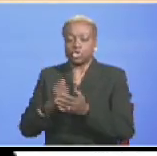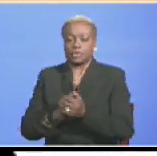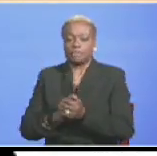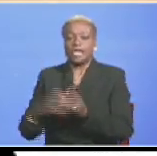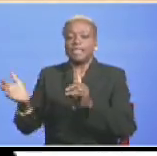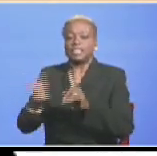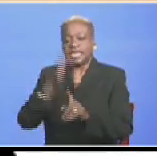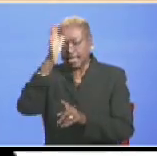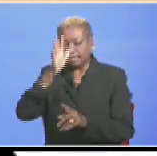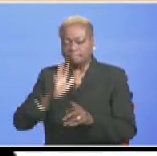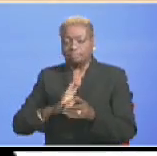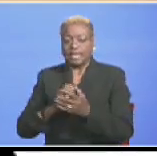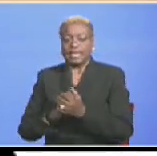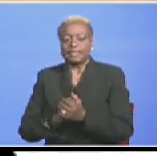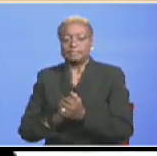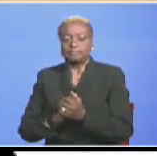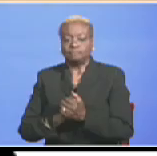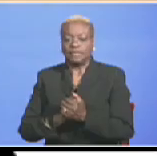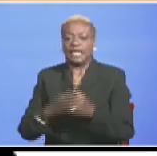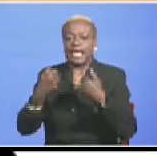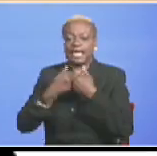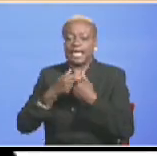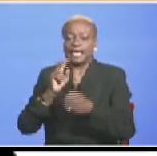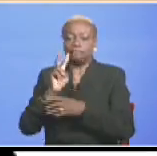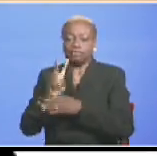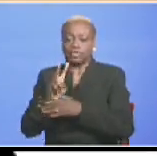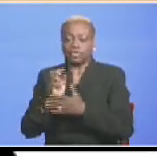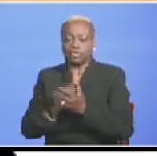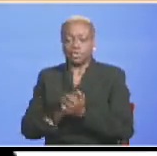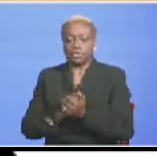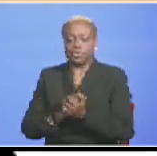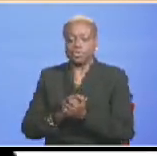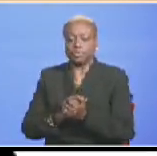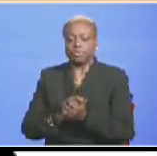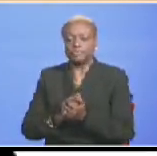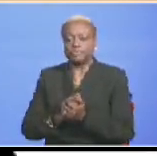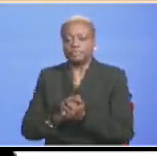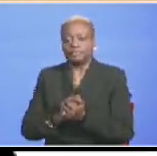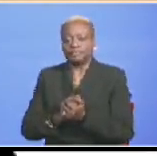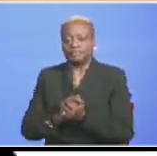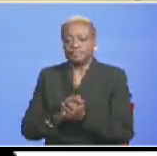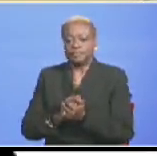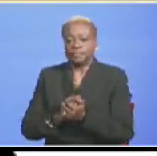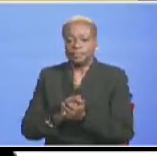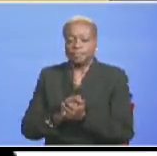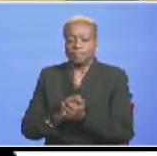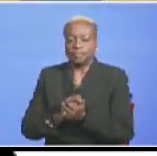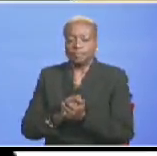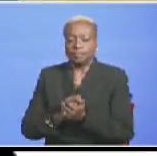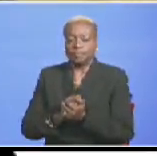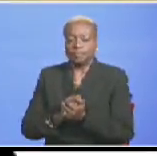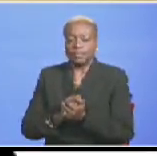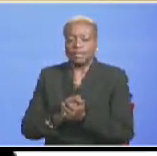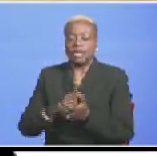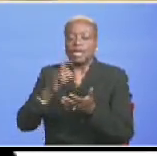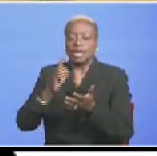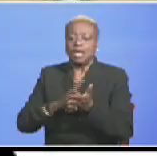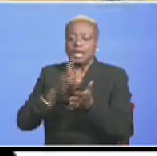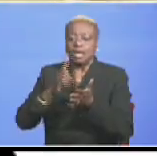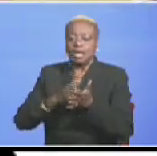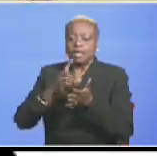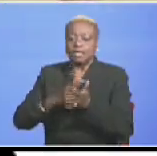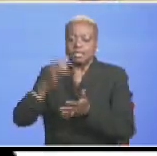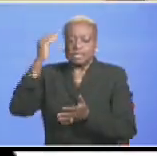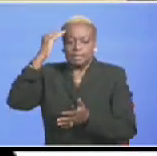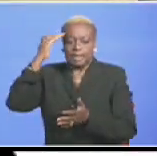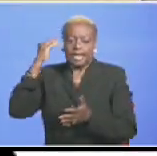tied at a game apiece. Game two was a pitcher's duel, more of the same expected tonight. A ladies' doubleheader on tap last